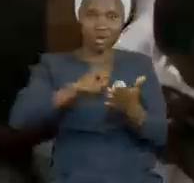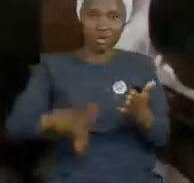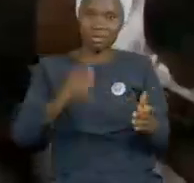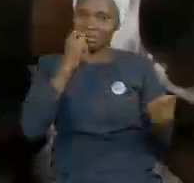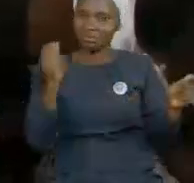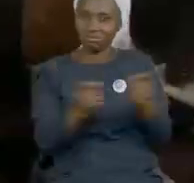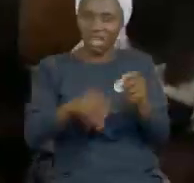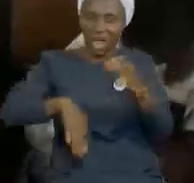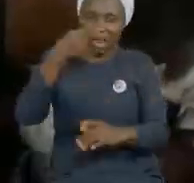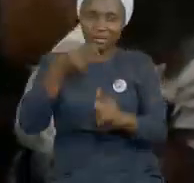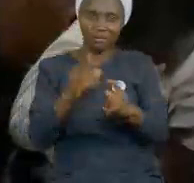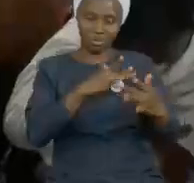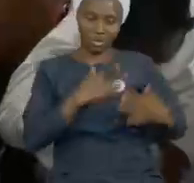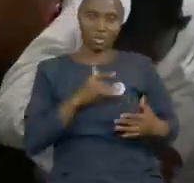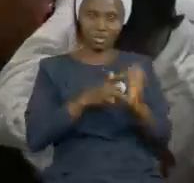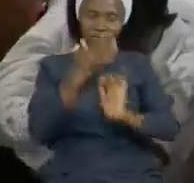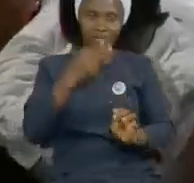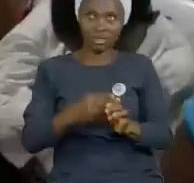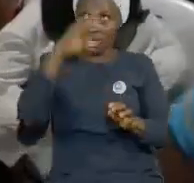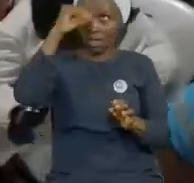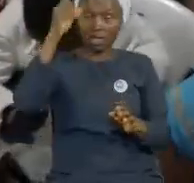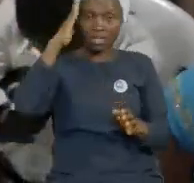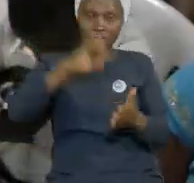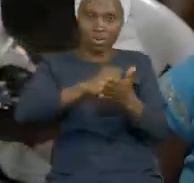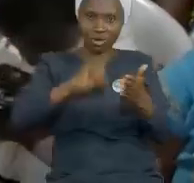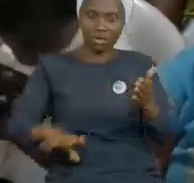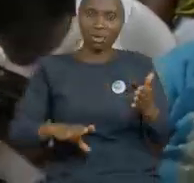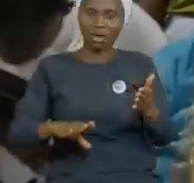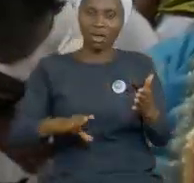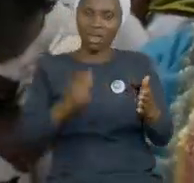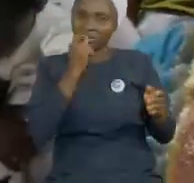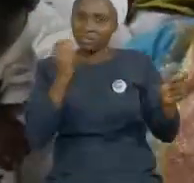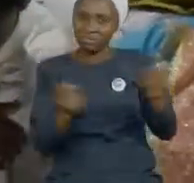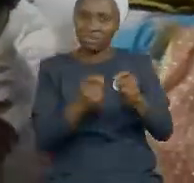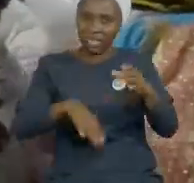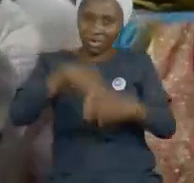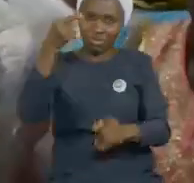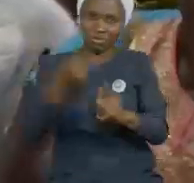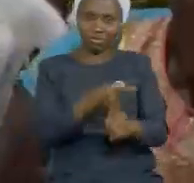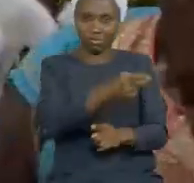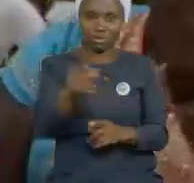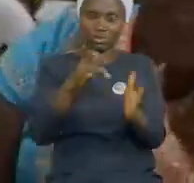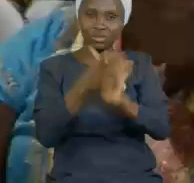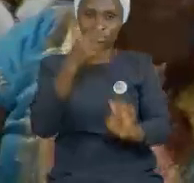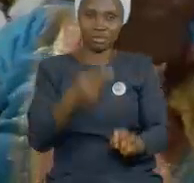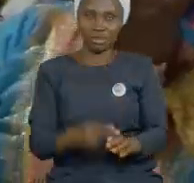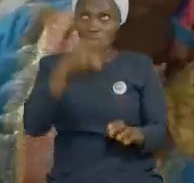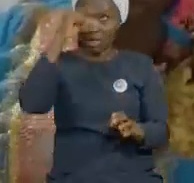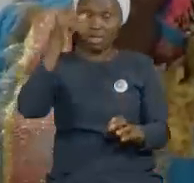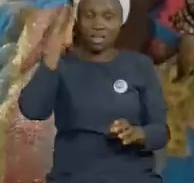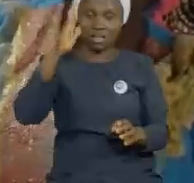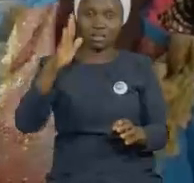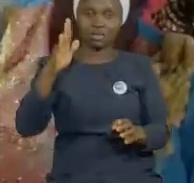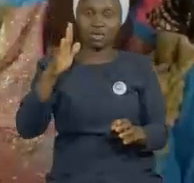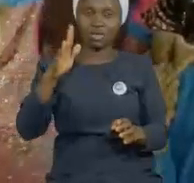from your life. He'll take retaliation away from you. It will take the